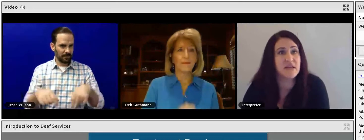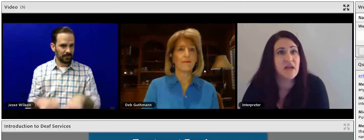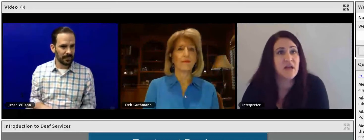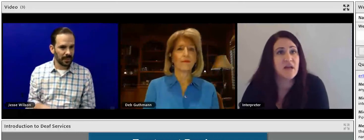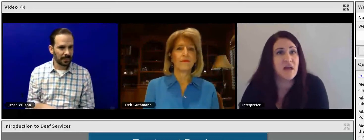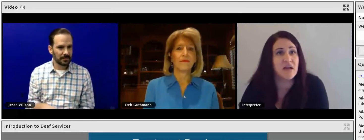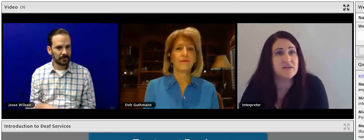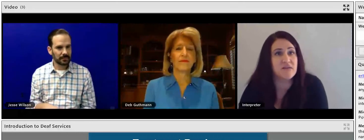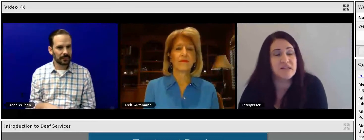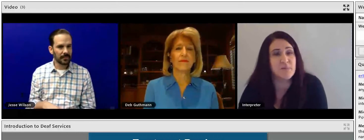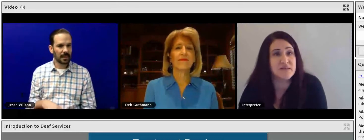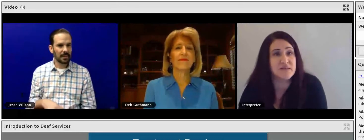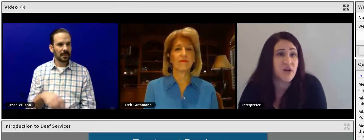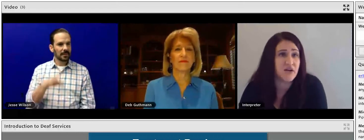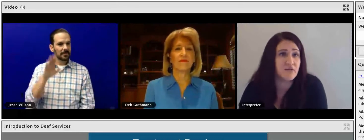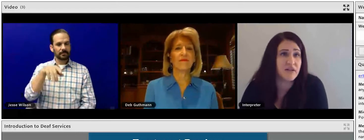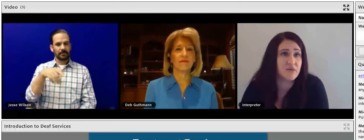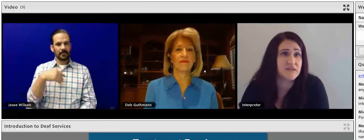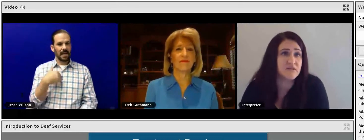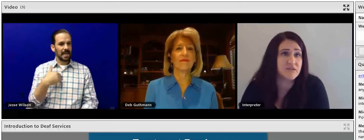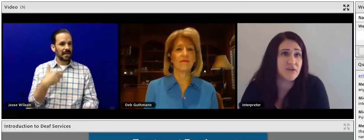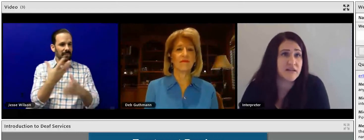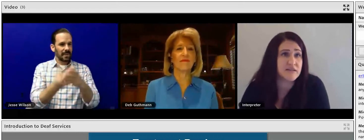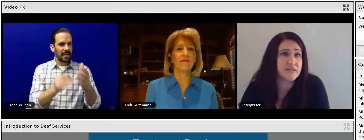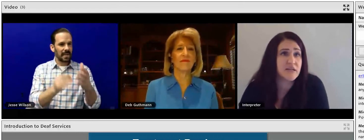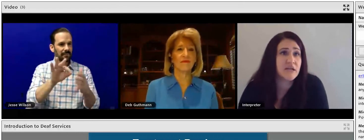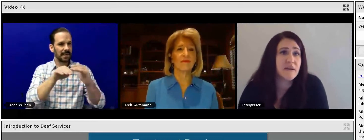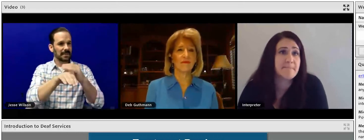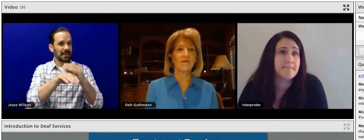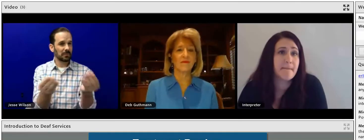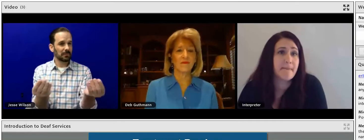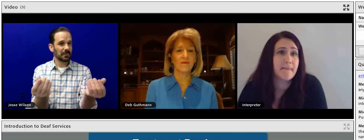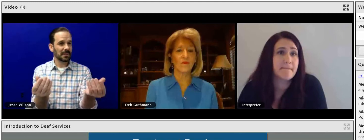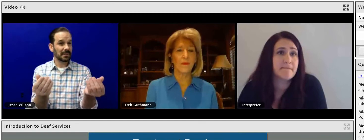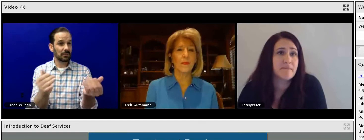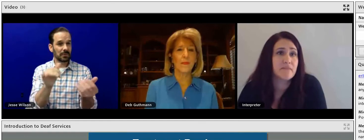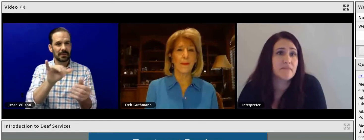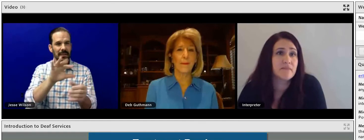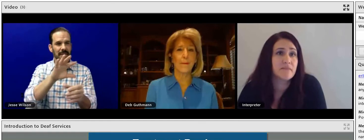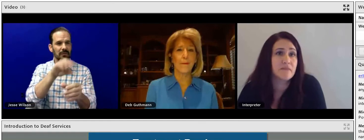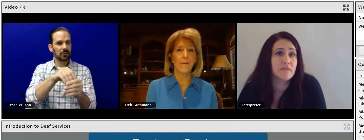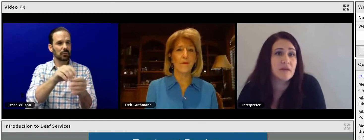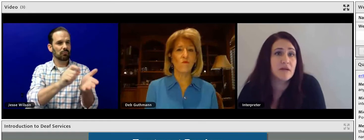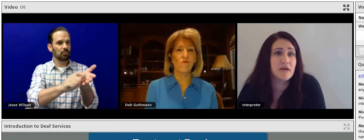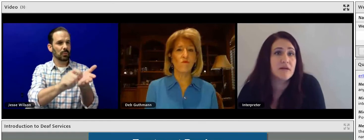better services. And so that's what this training really wants to address.